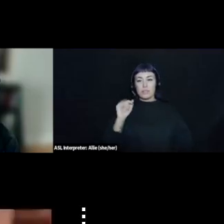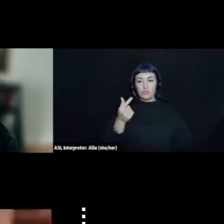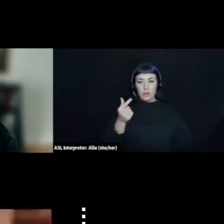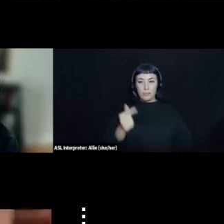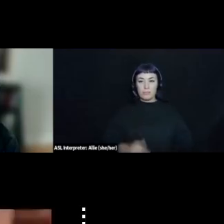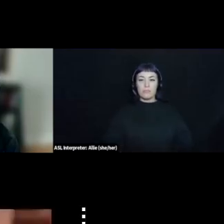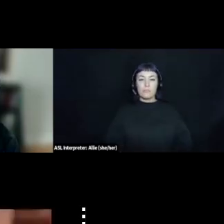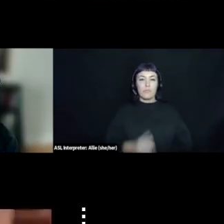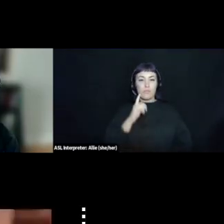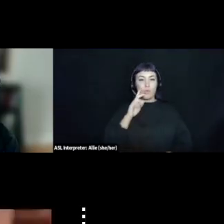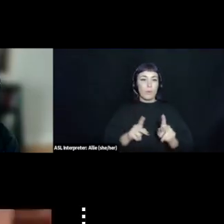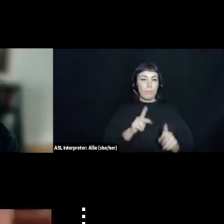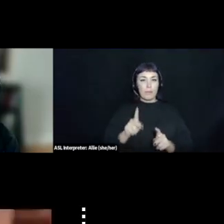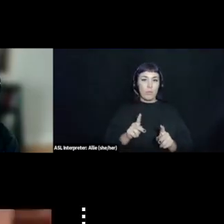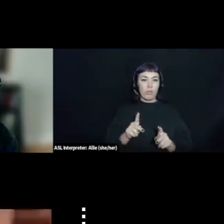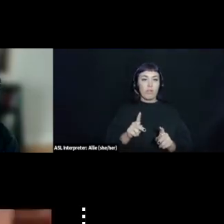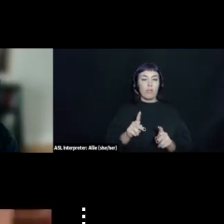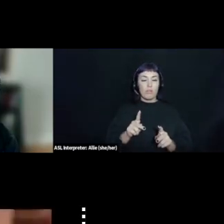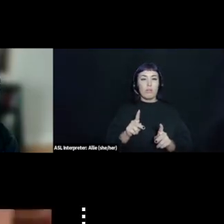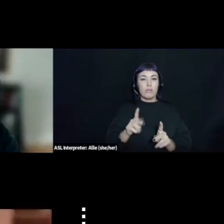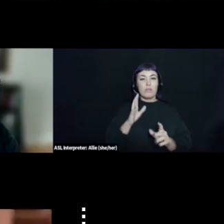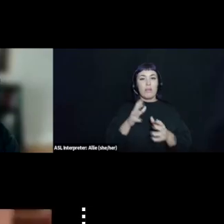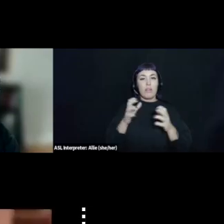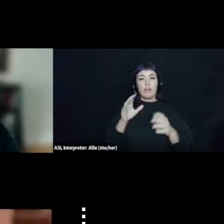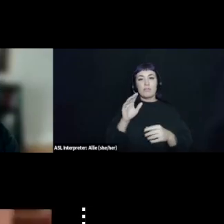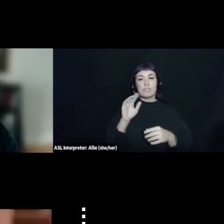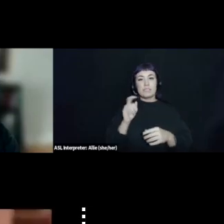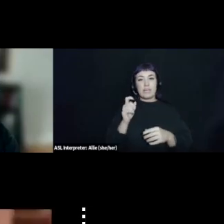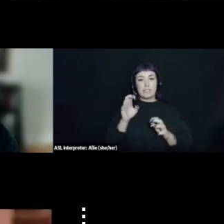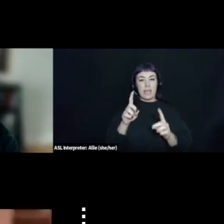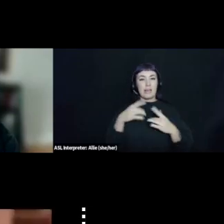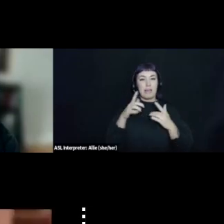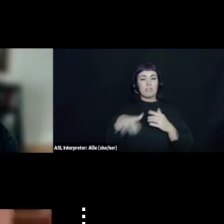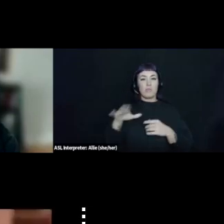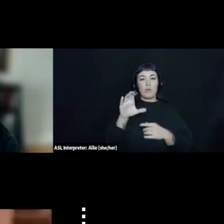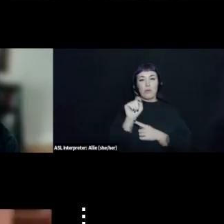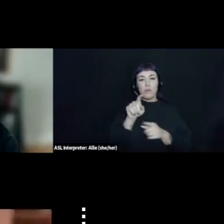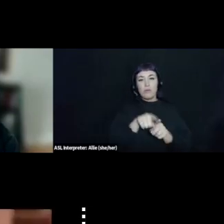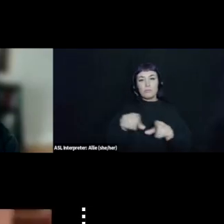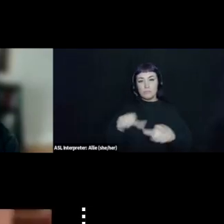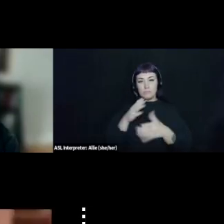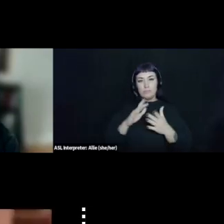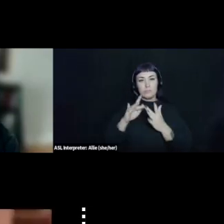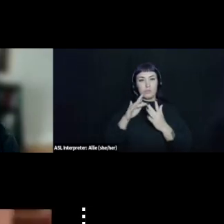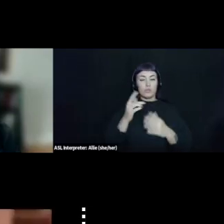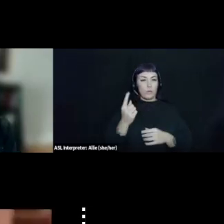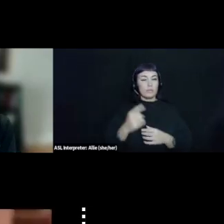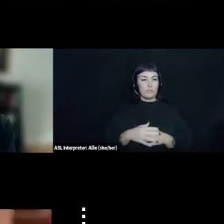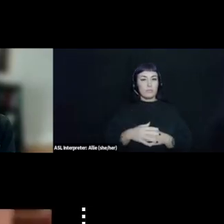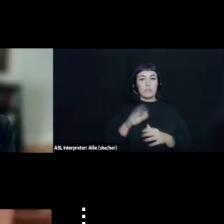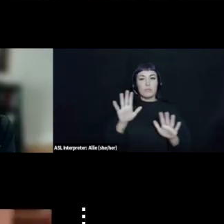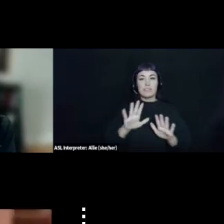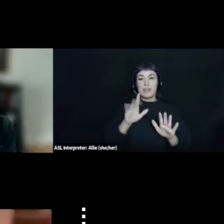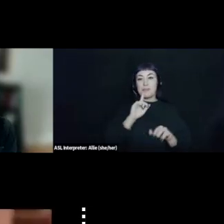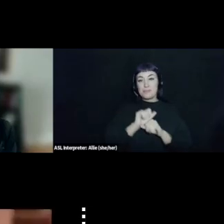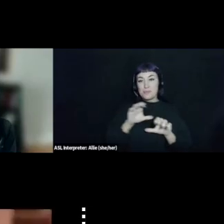Instagram for folks who are local. I do a lot of sex ed events all around Connecticut, and I do also do some virtual ones. On Sunday, I'm